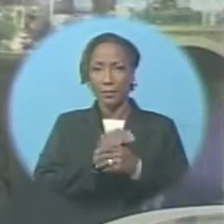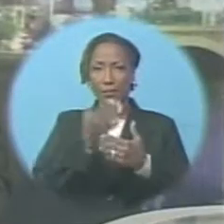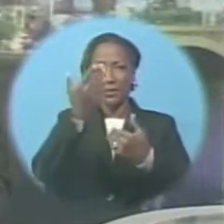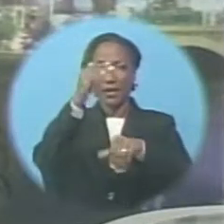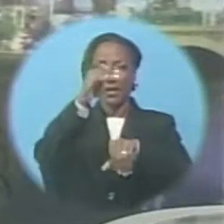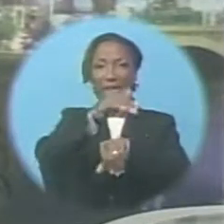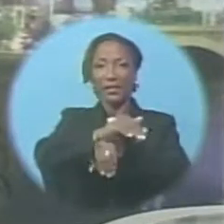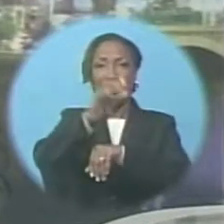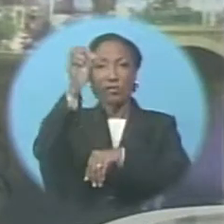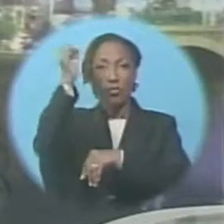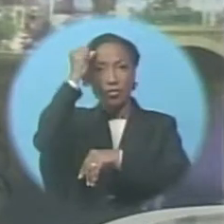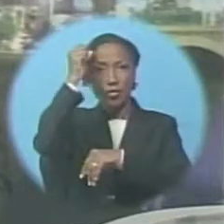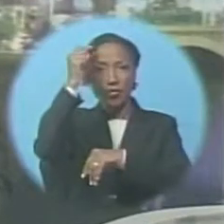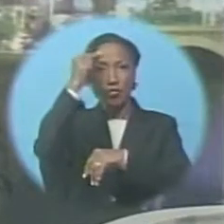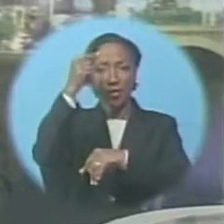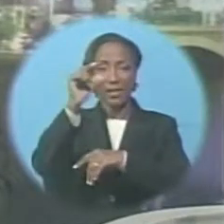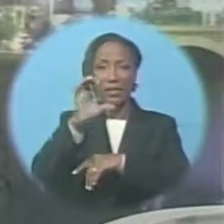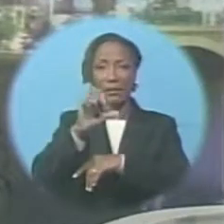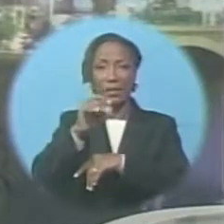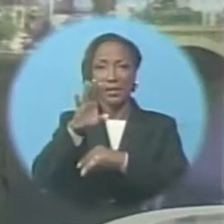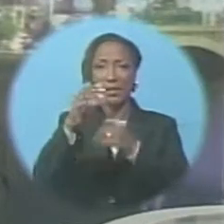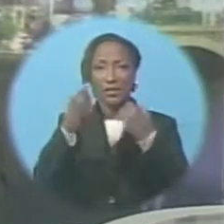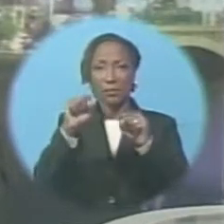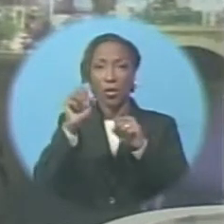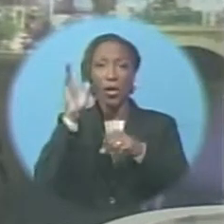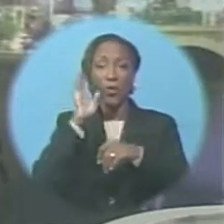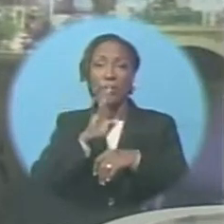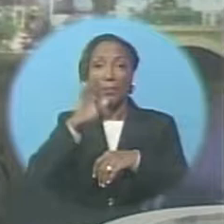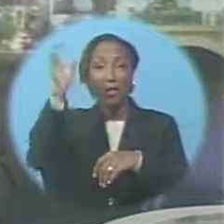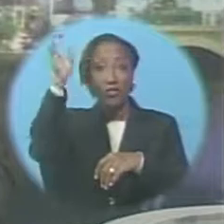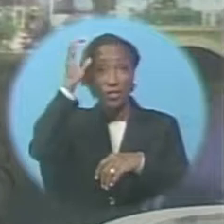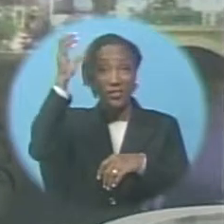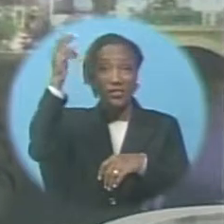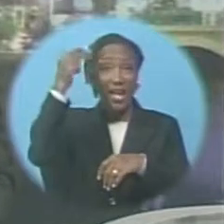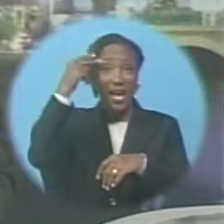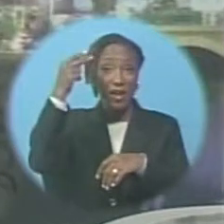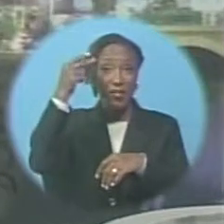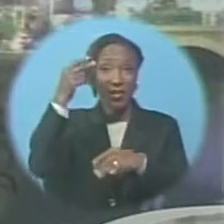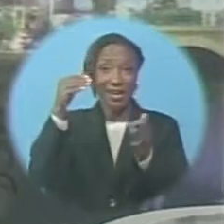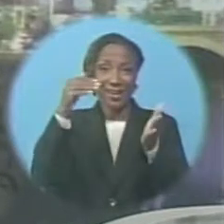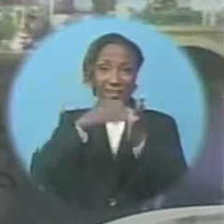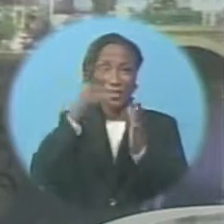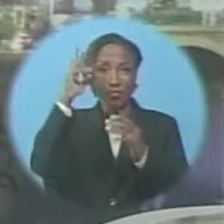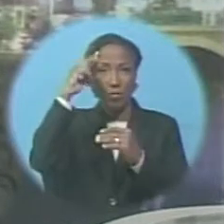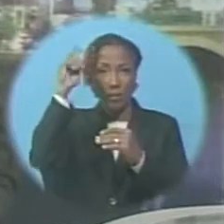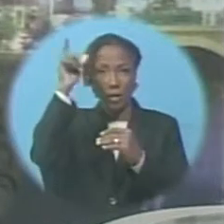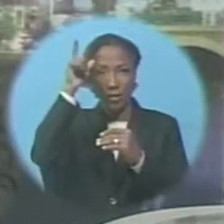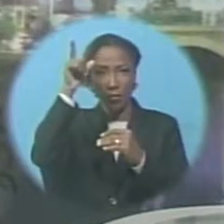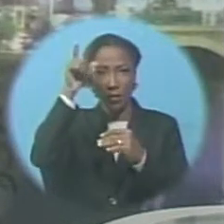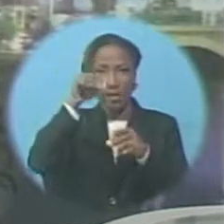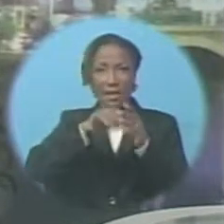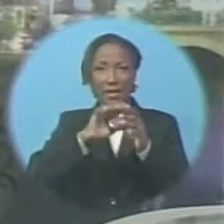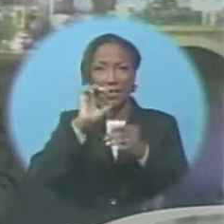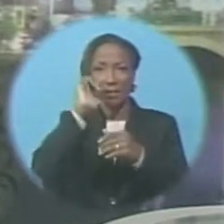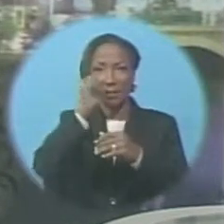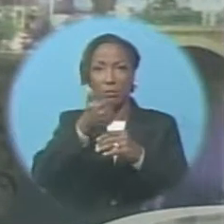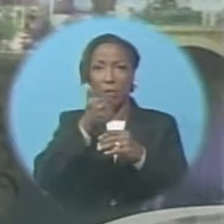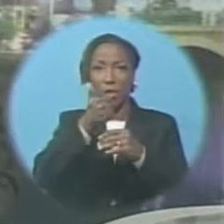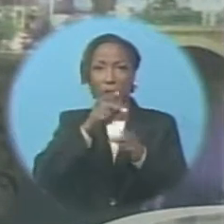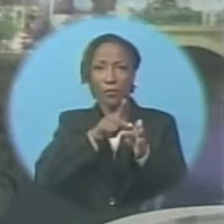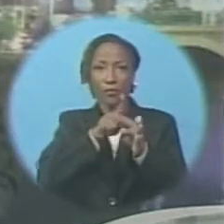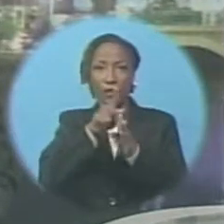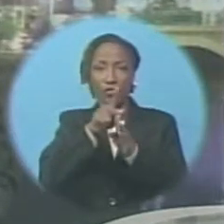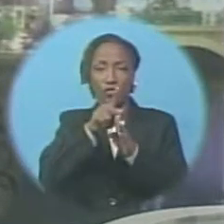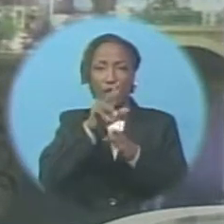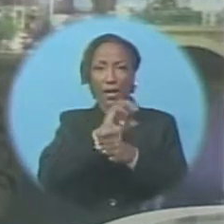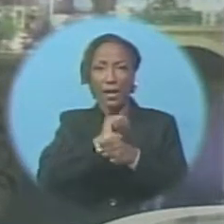Good evening, I'm Sean Green with the CBC Sports. It will be Christopher Henry versus Romel Lewis in tomorrow's professional and amateur boxing night